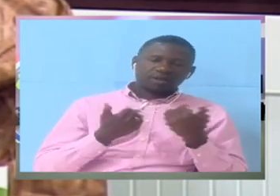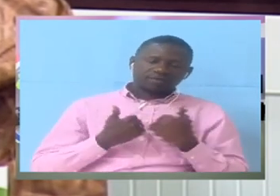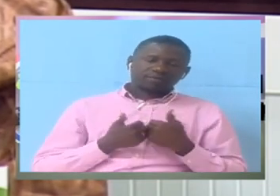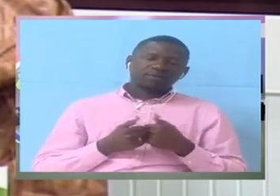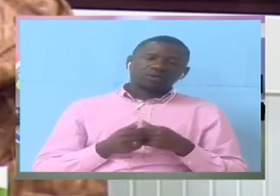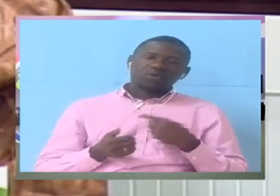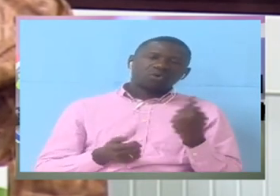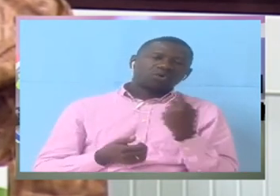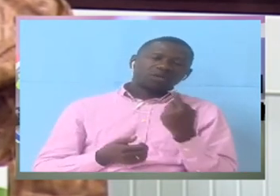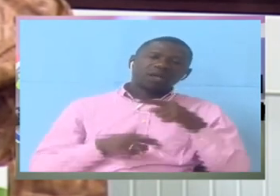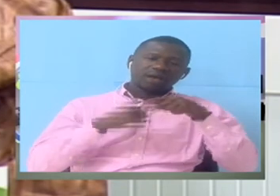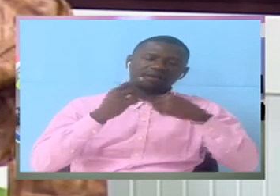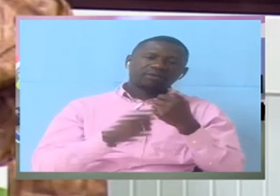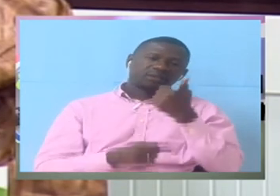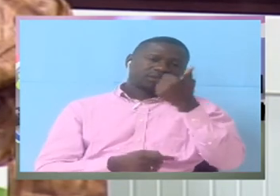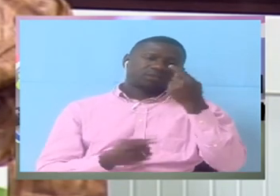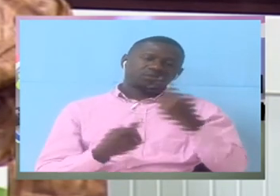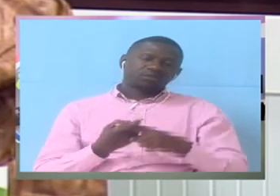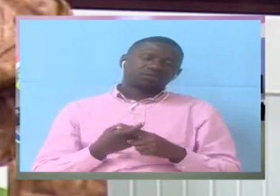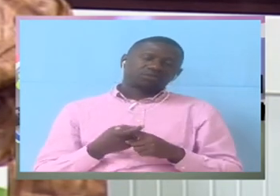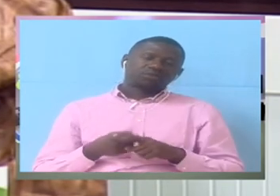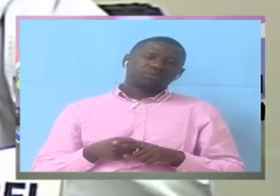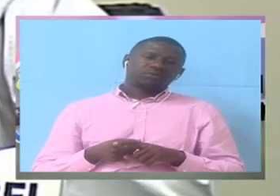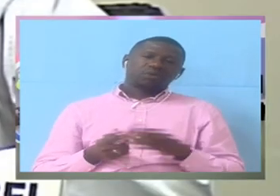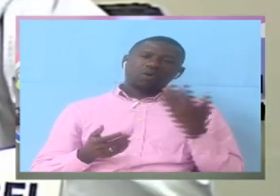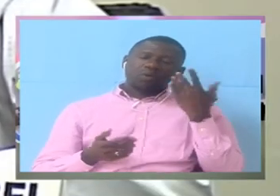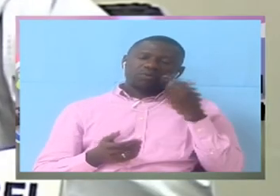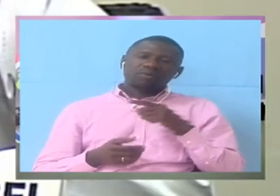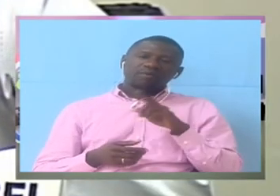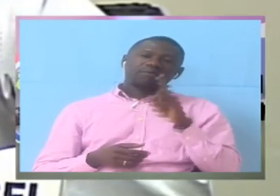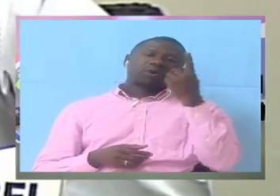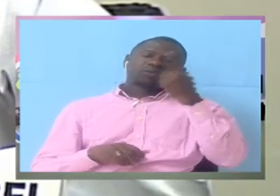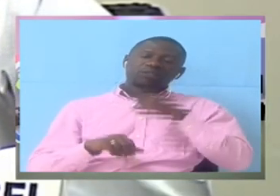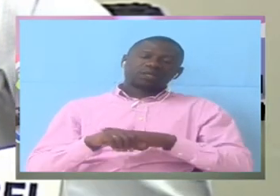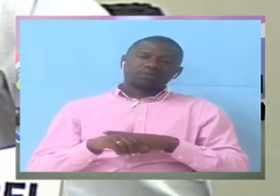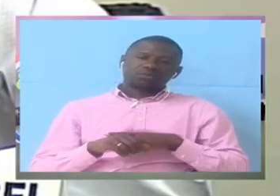was only after 6 months. When was the first time you were allowed to see a